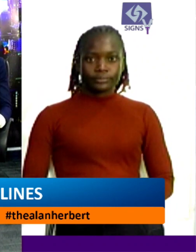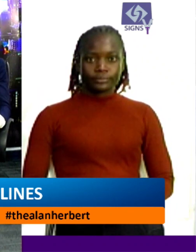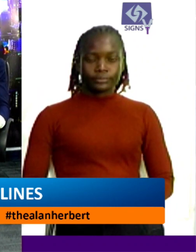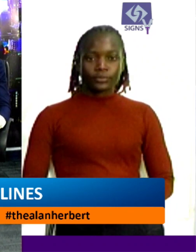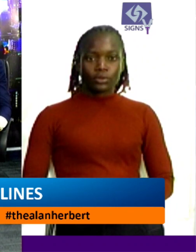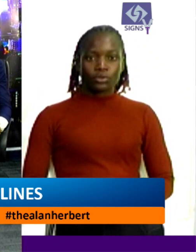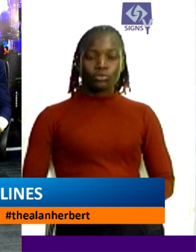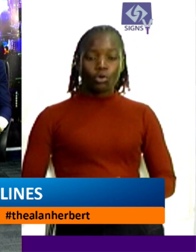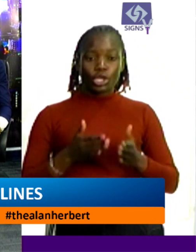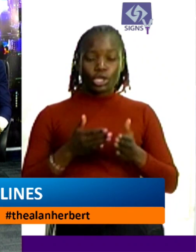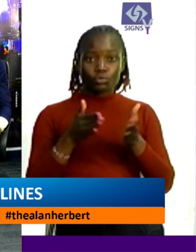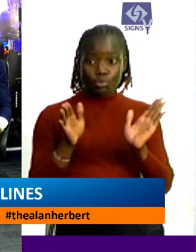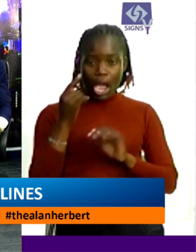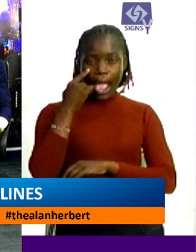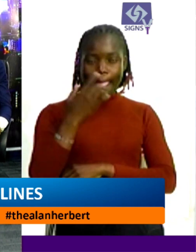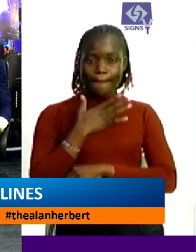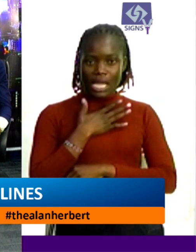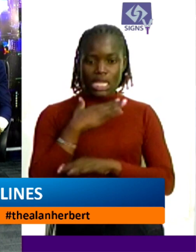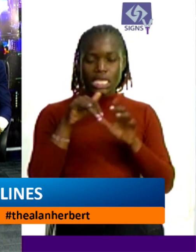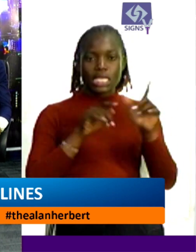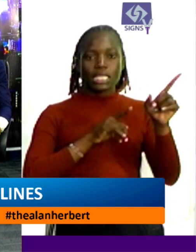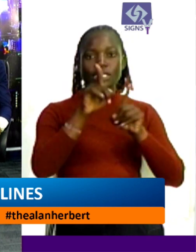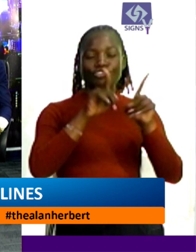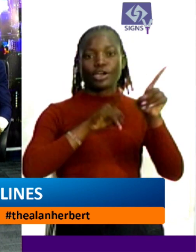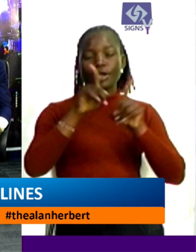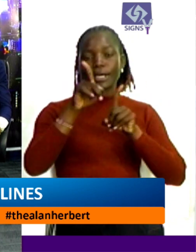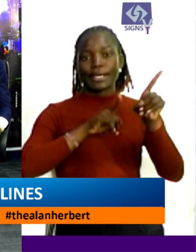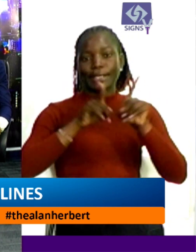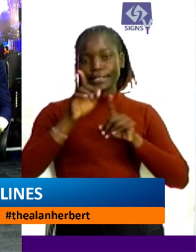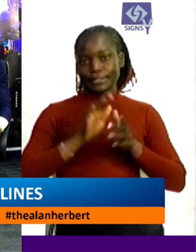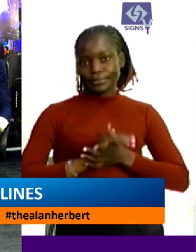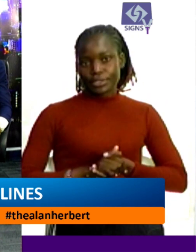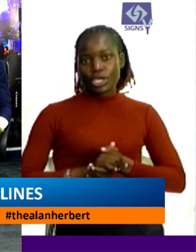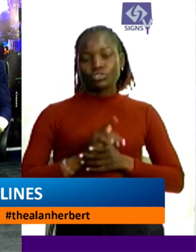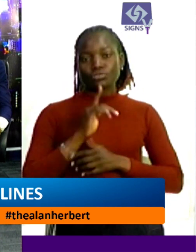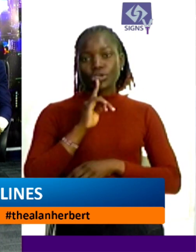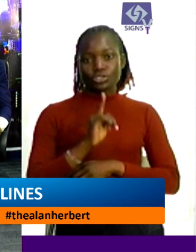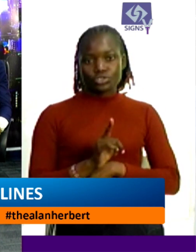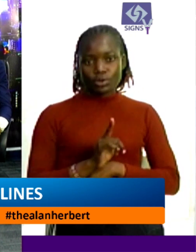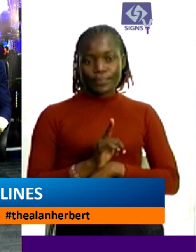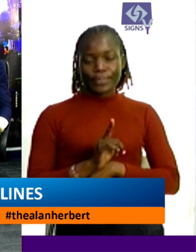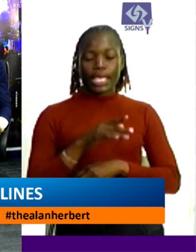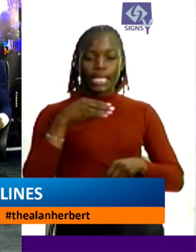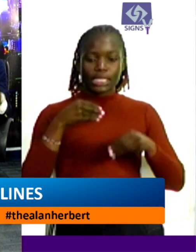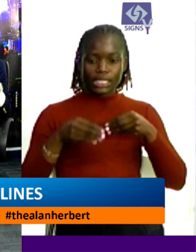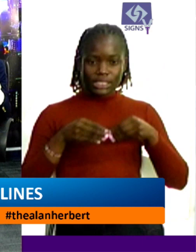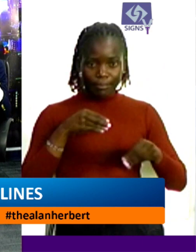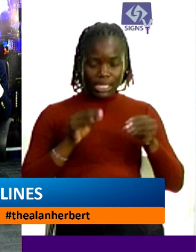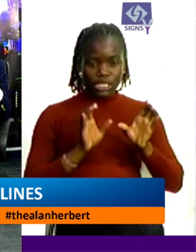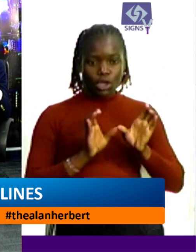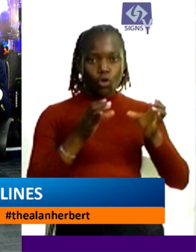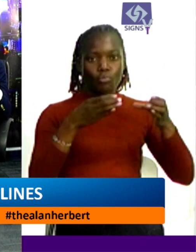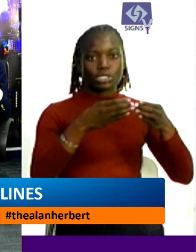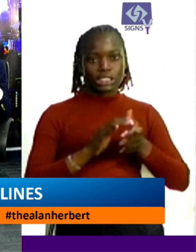opener for me in the journey to make sure that the disability community